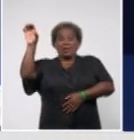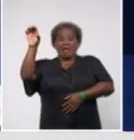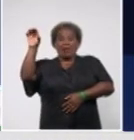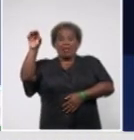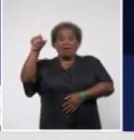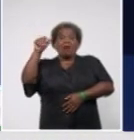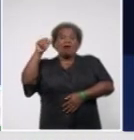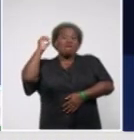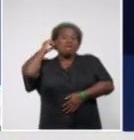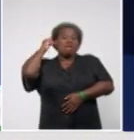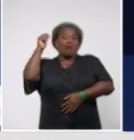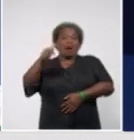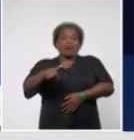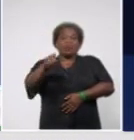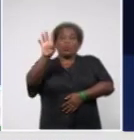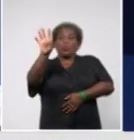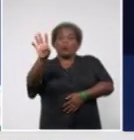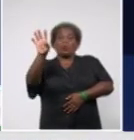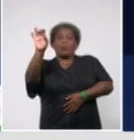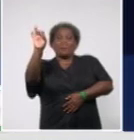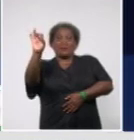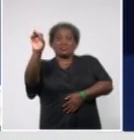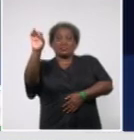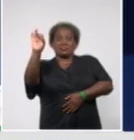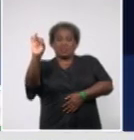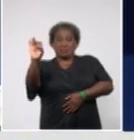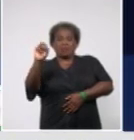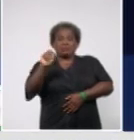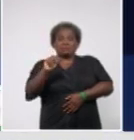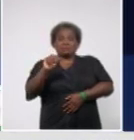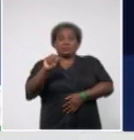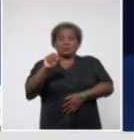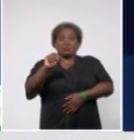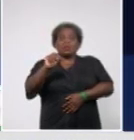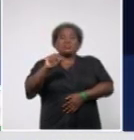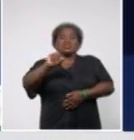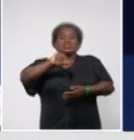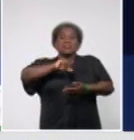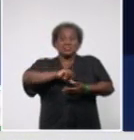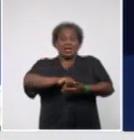448 in the Hermanos Almahedas Hospital Laboratory,